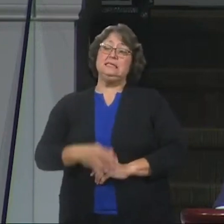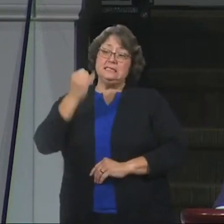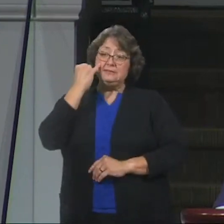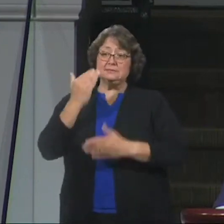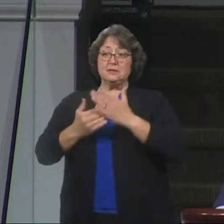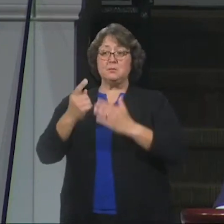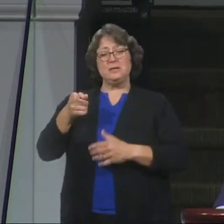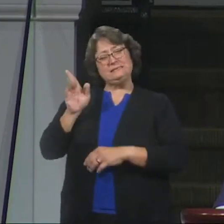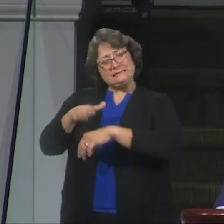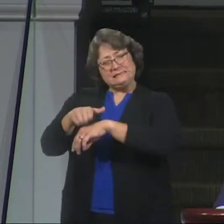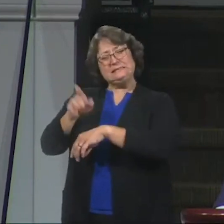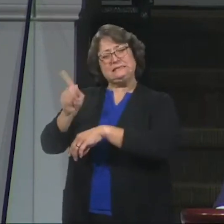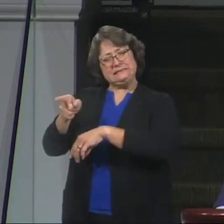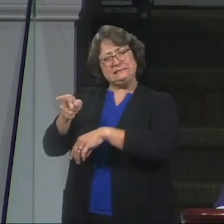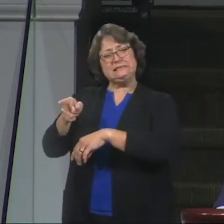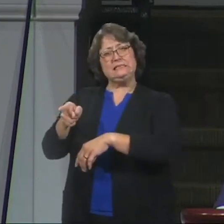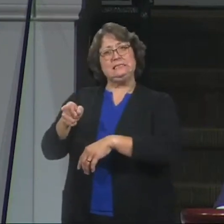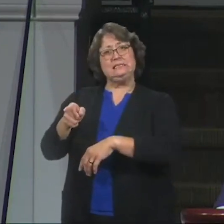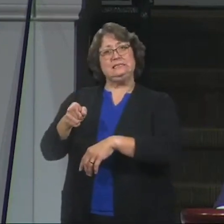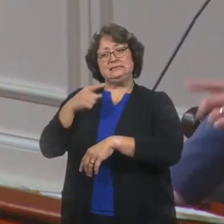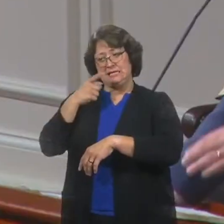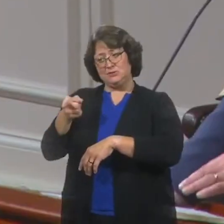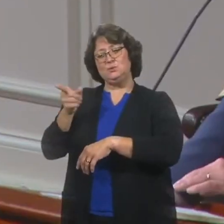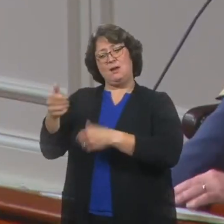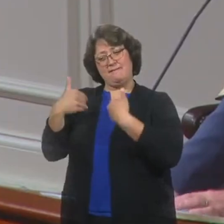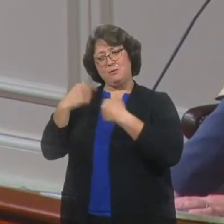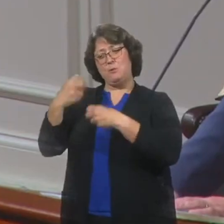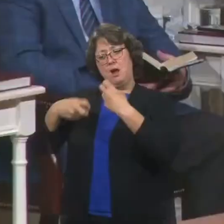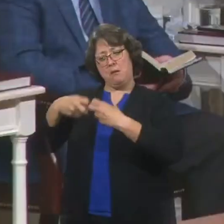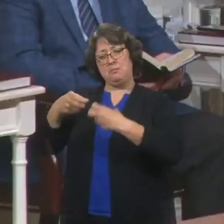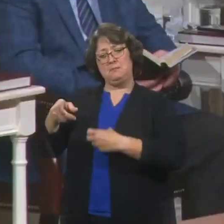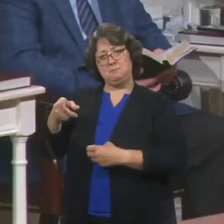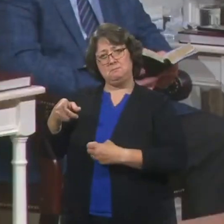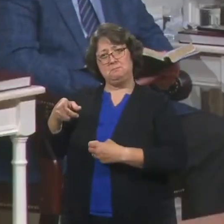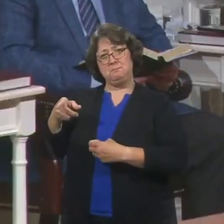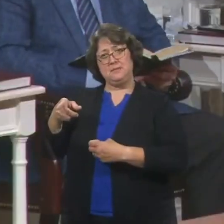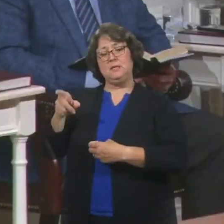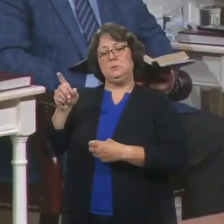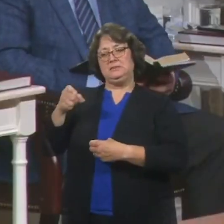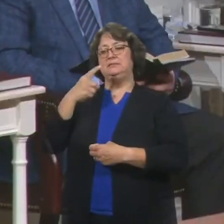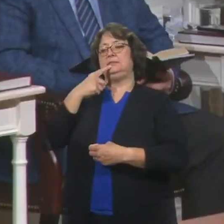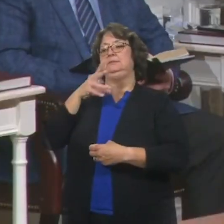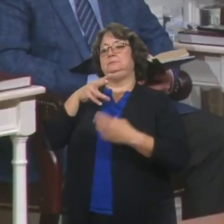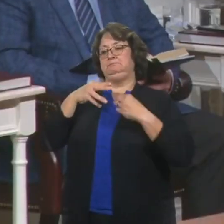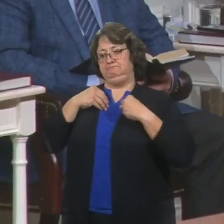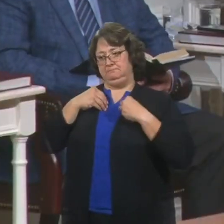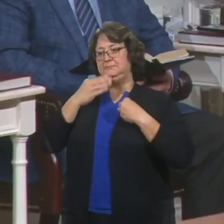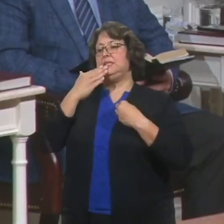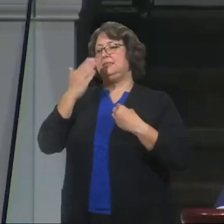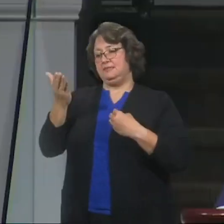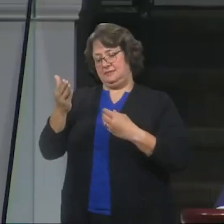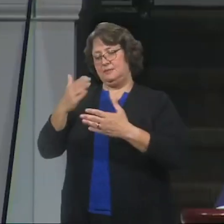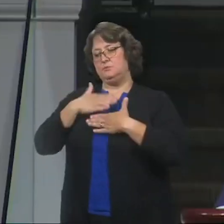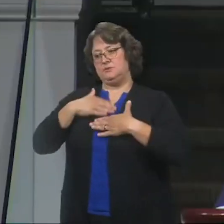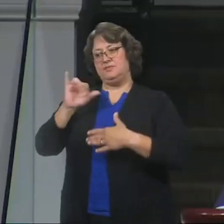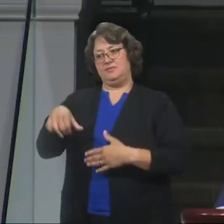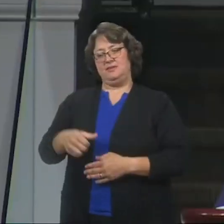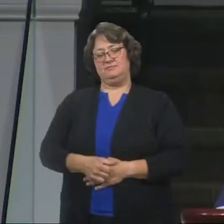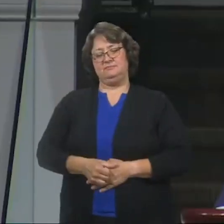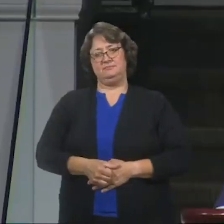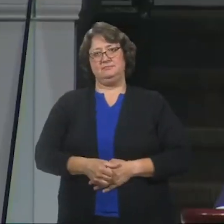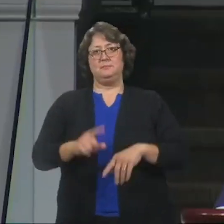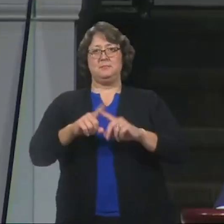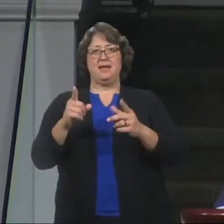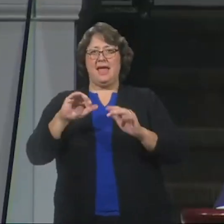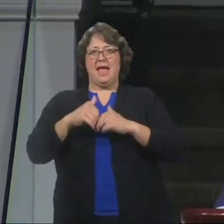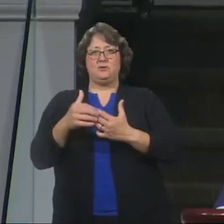gets on to you, someone points a problem out that you have, we need to say, okay, I appreciate that. Now, what does it take to